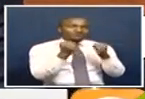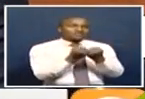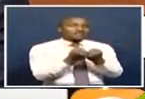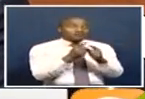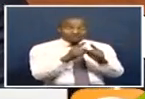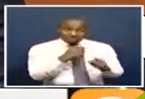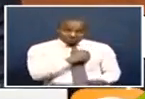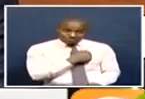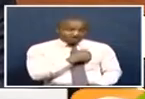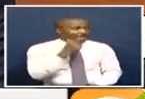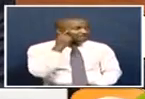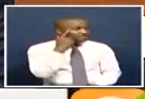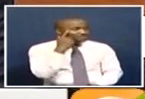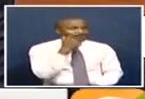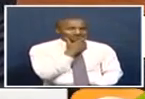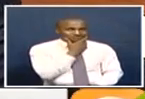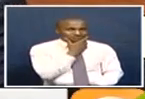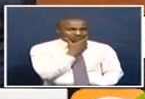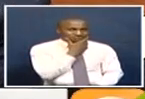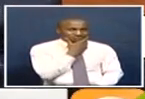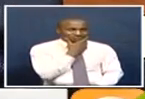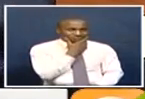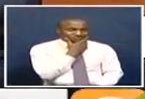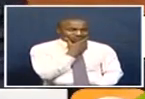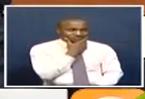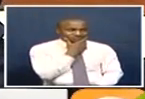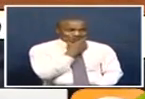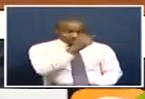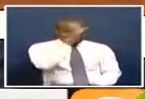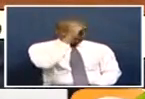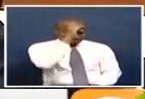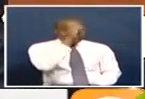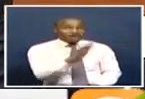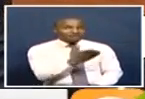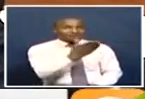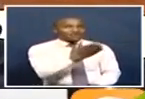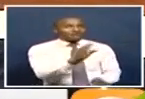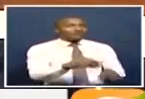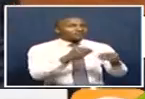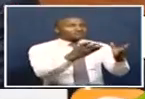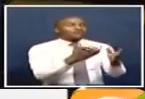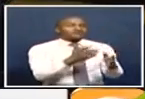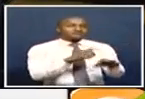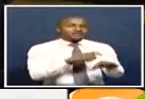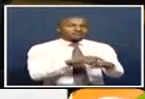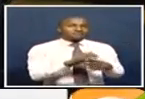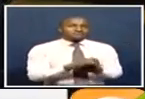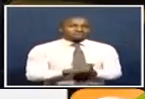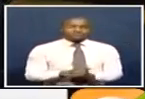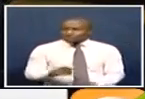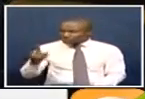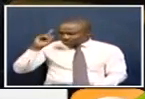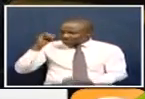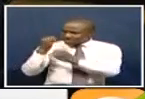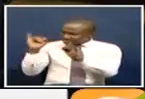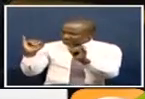me, I think the governor who was there would have been given. Yeah. Do you think independence will have any effect